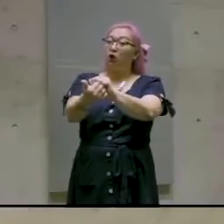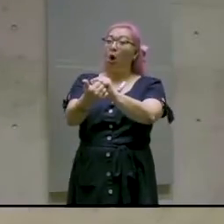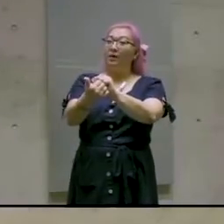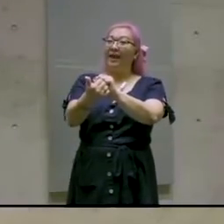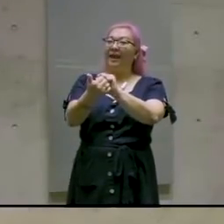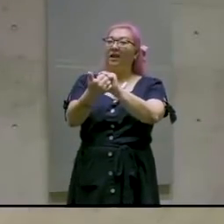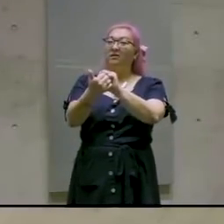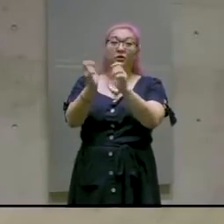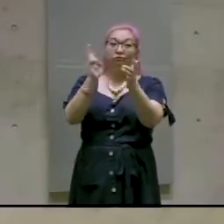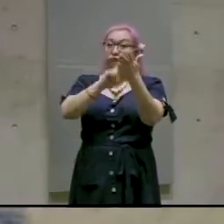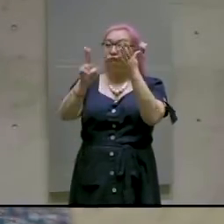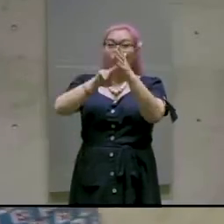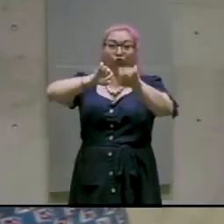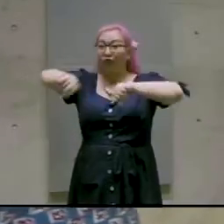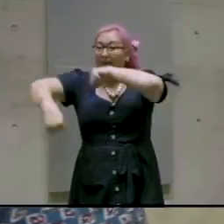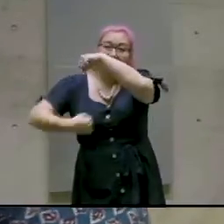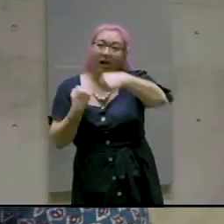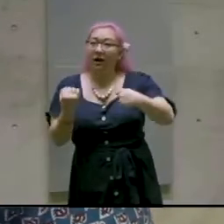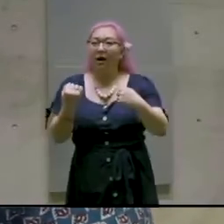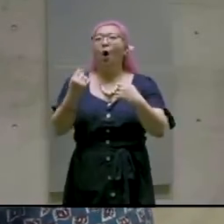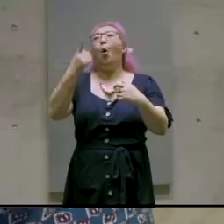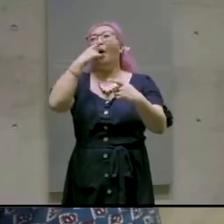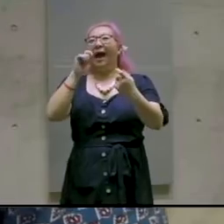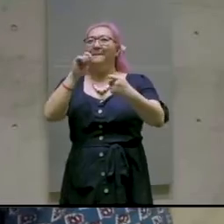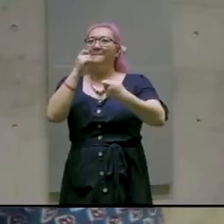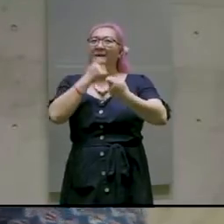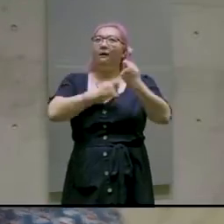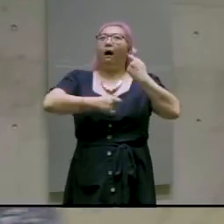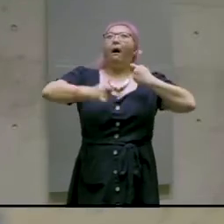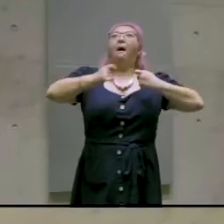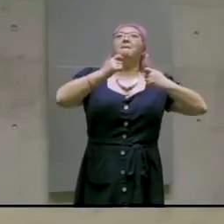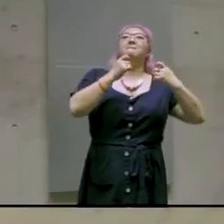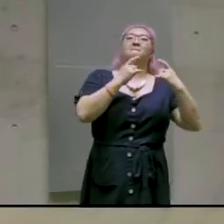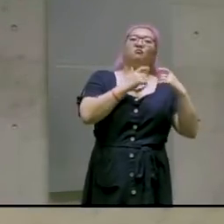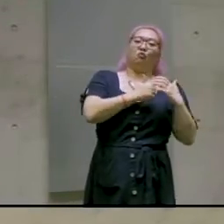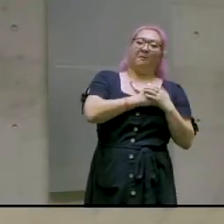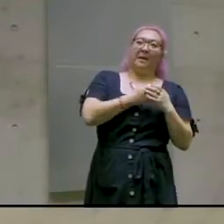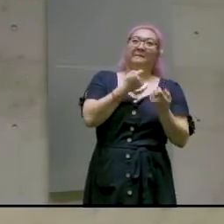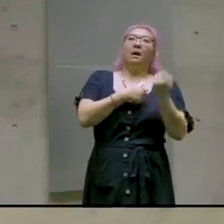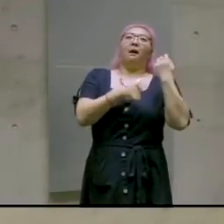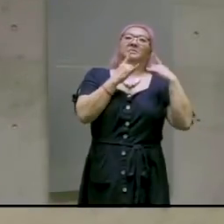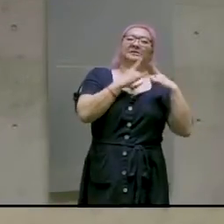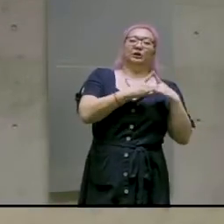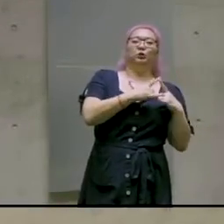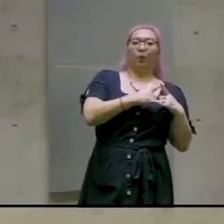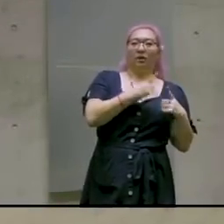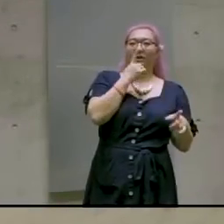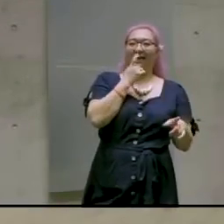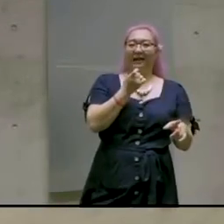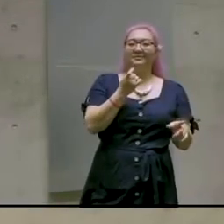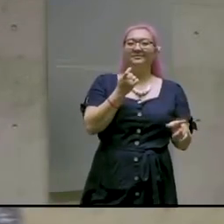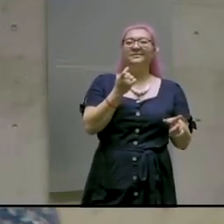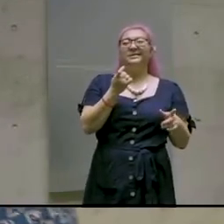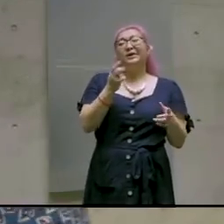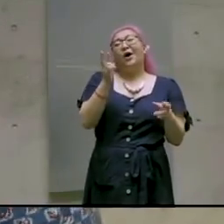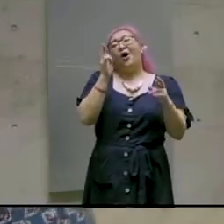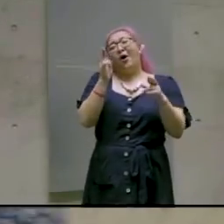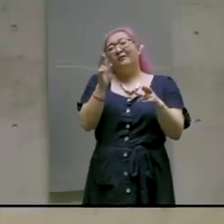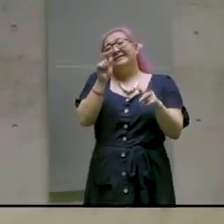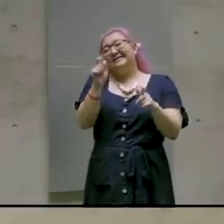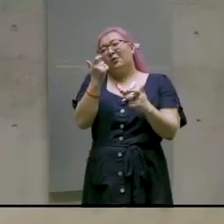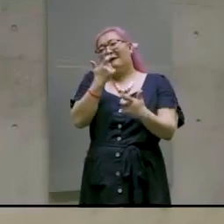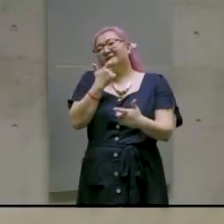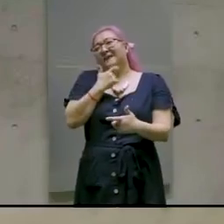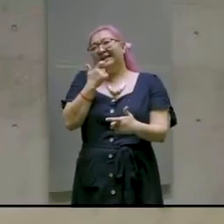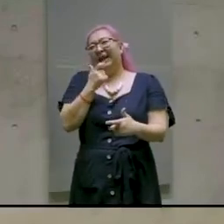more intimate arena. But in so doing, it's kind of changing up the values of the scene to something hopefully kind of humorous and funny and